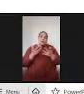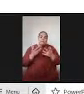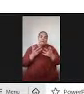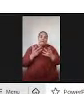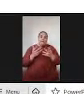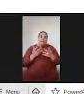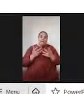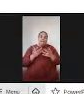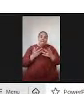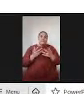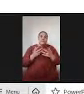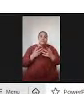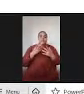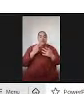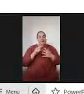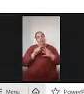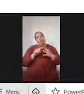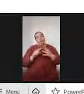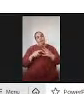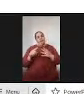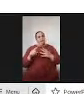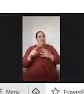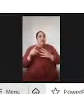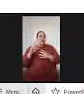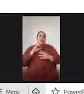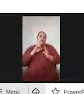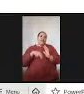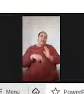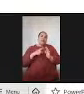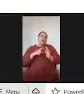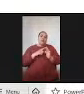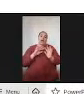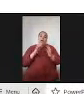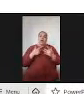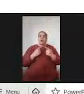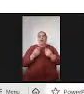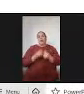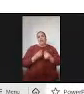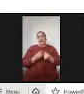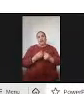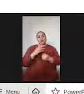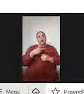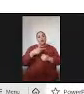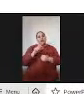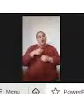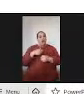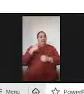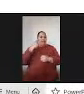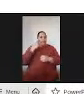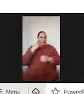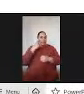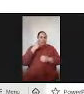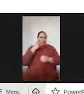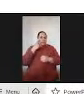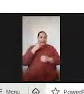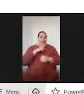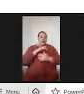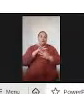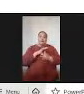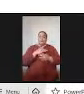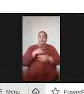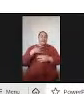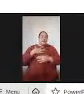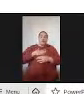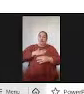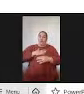unintended consequences as a result of how we do things. So, Chair, I think because we do not want